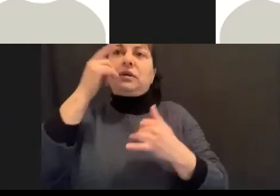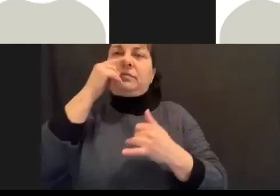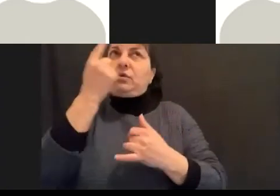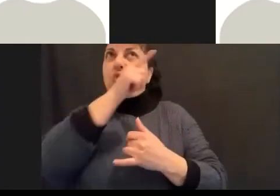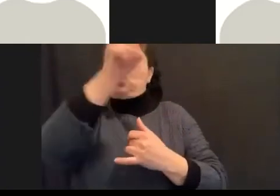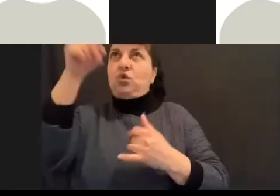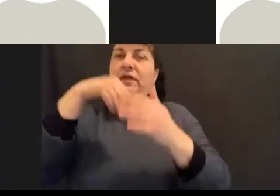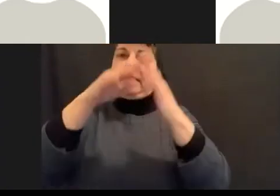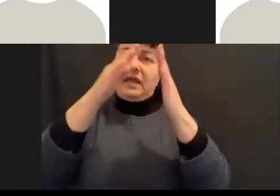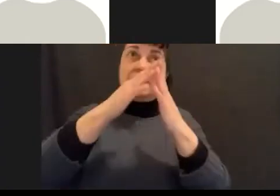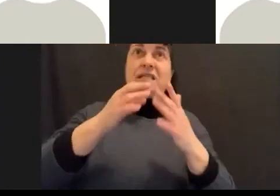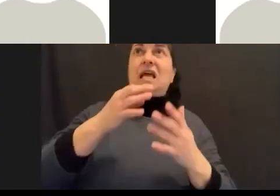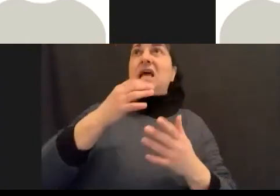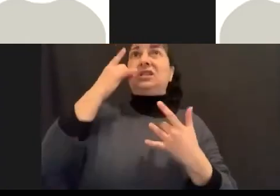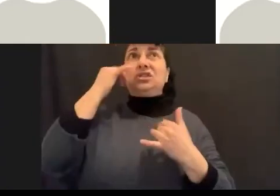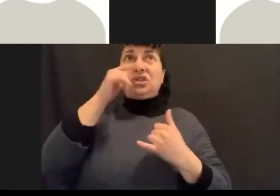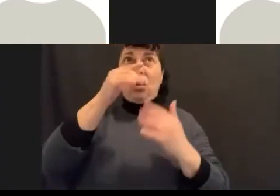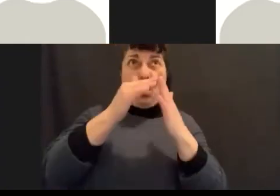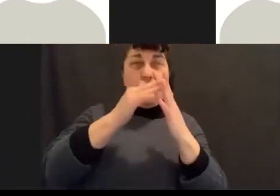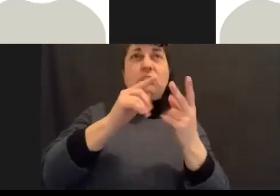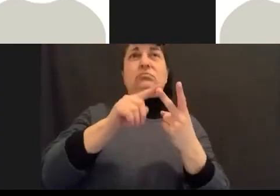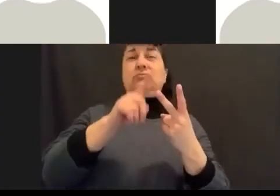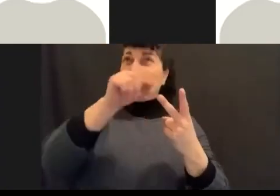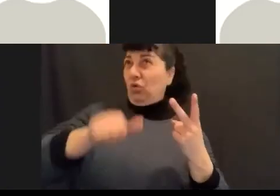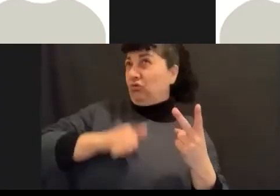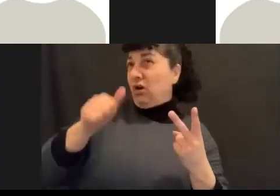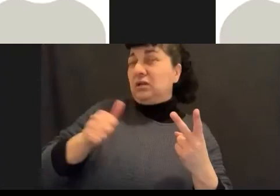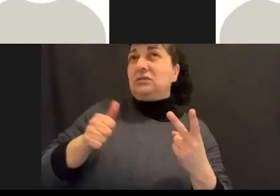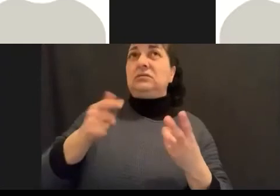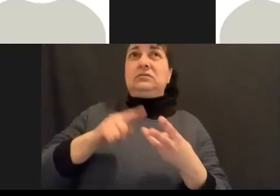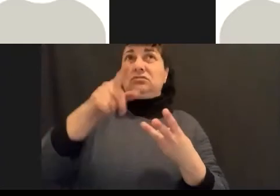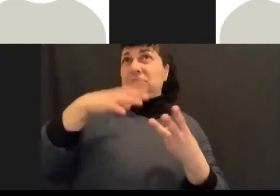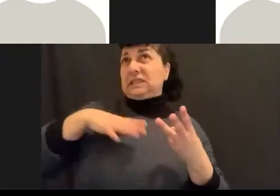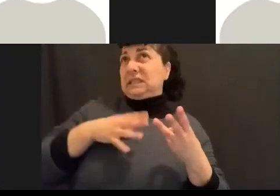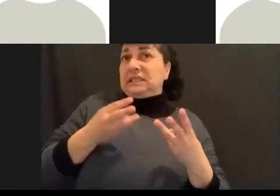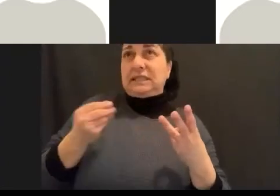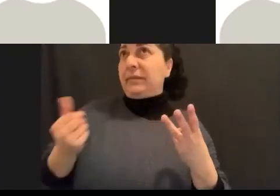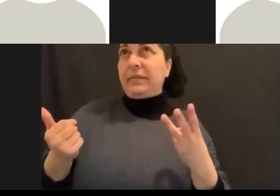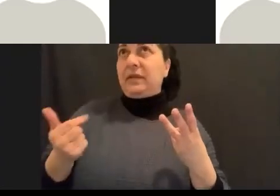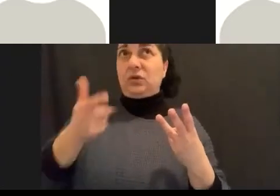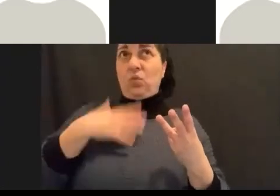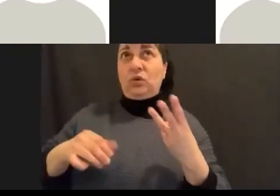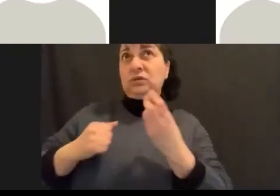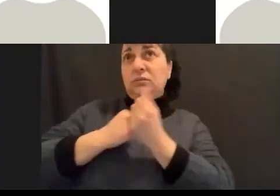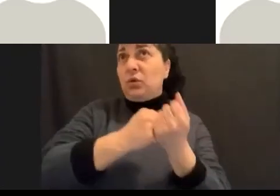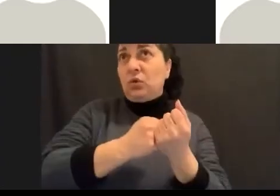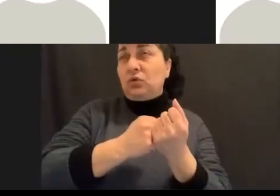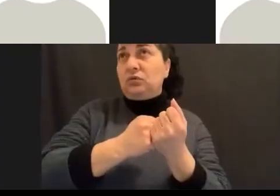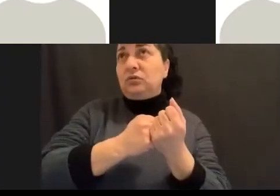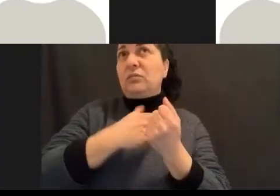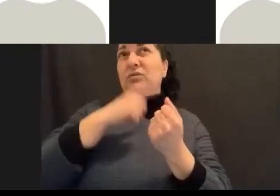people are doing and make sure that they're okay, and see if they need any support as well while they're